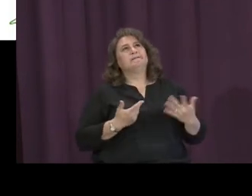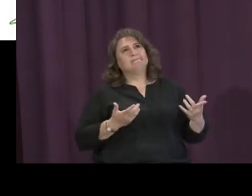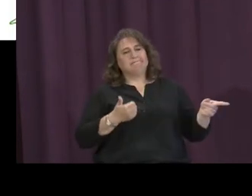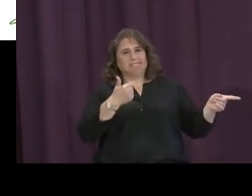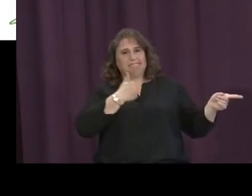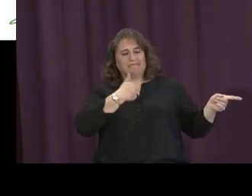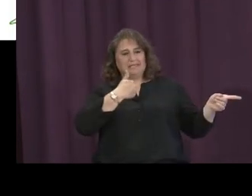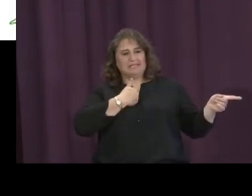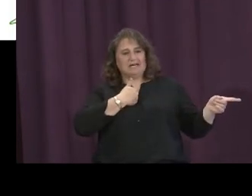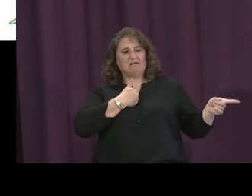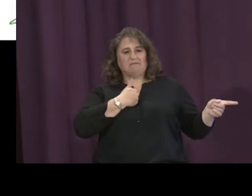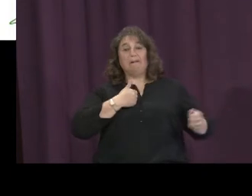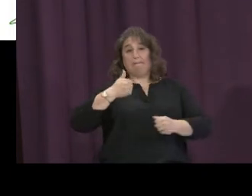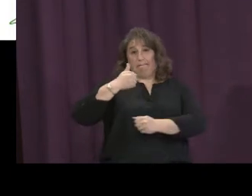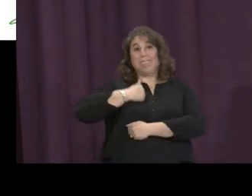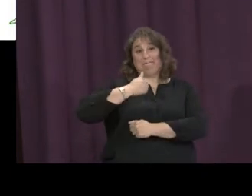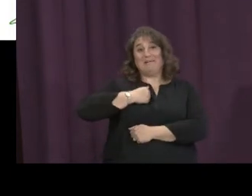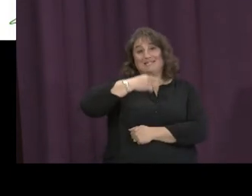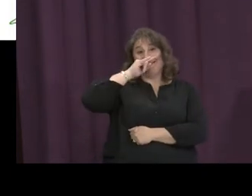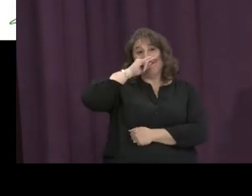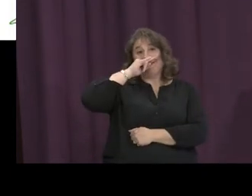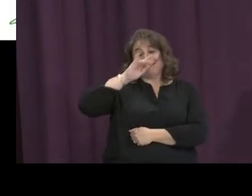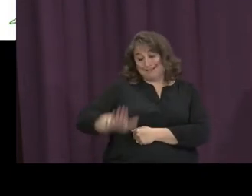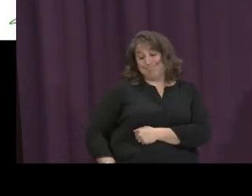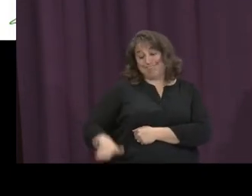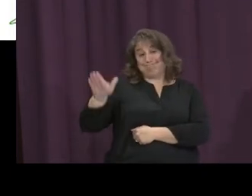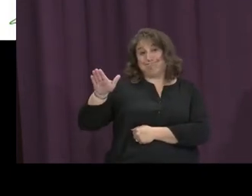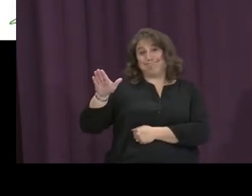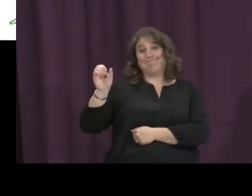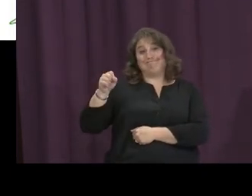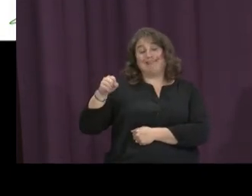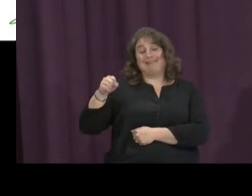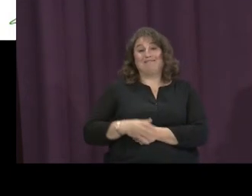I am a military kid. And